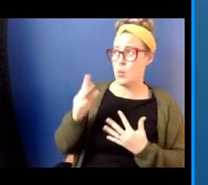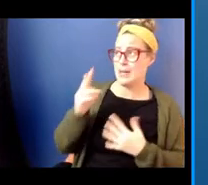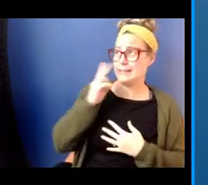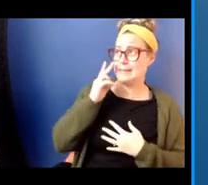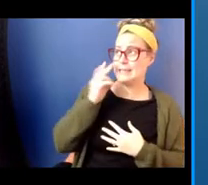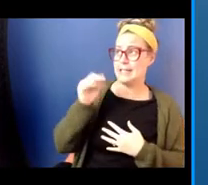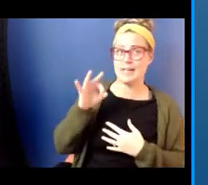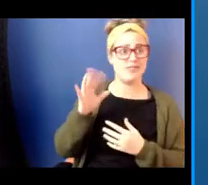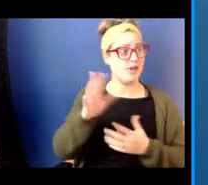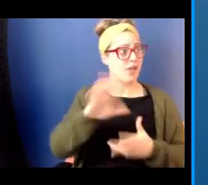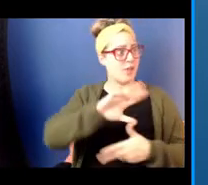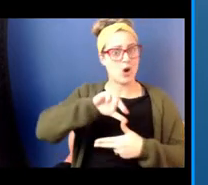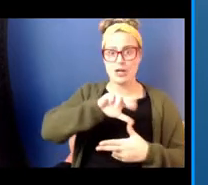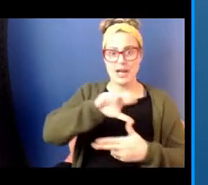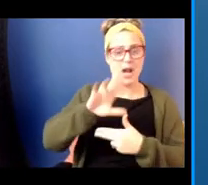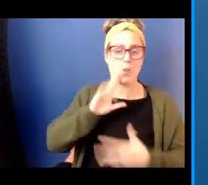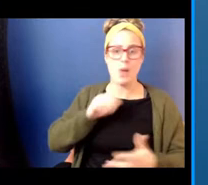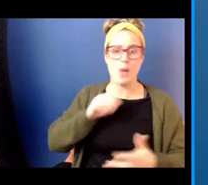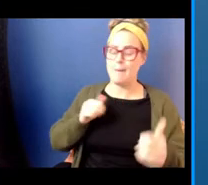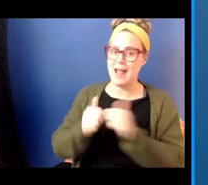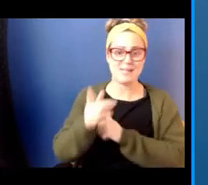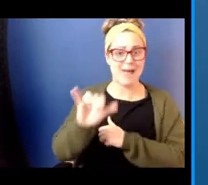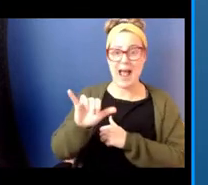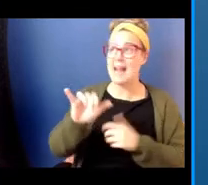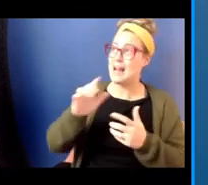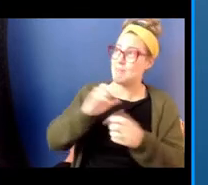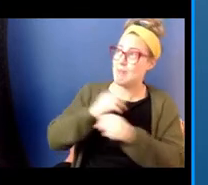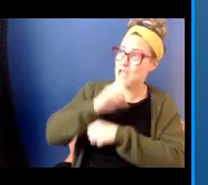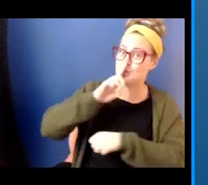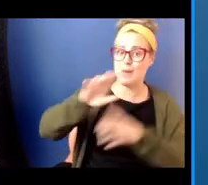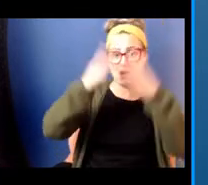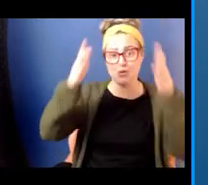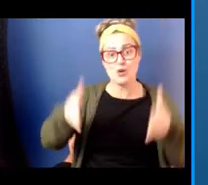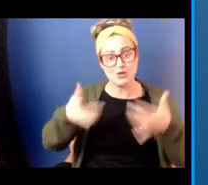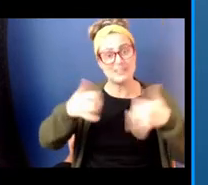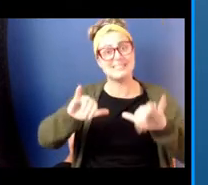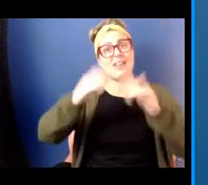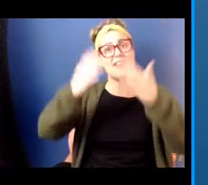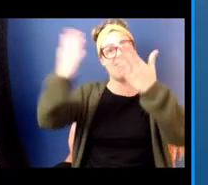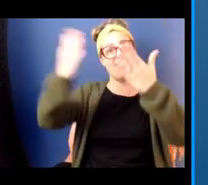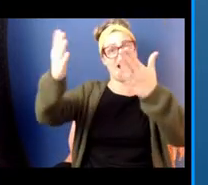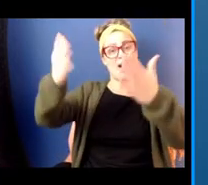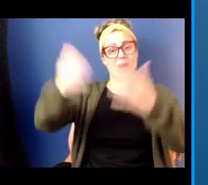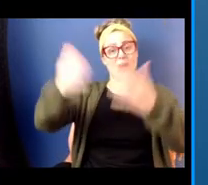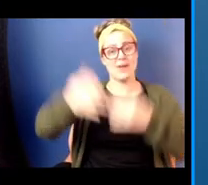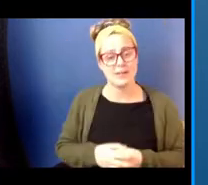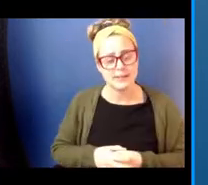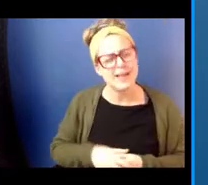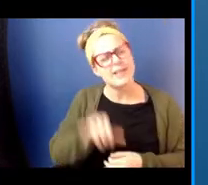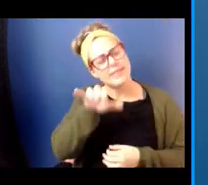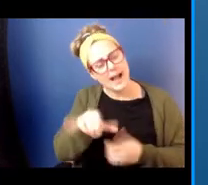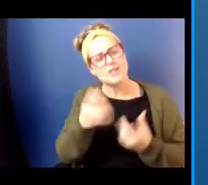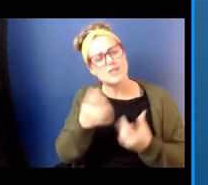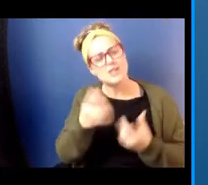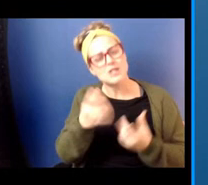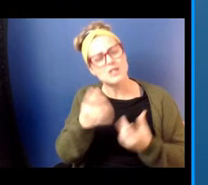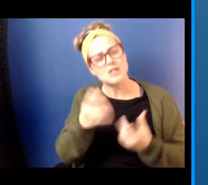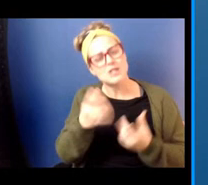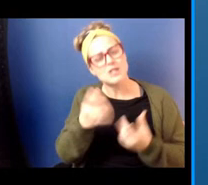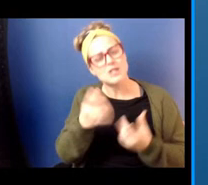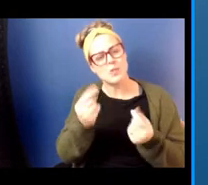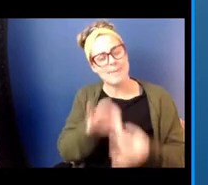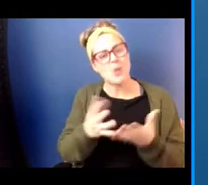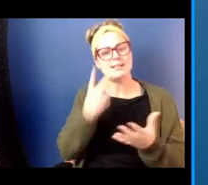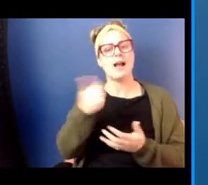intact that's what this is about it is about seeing other people in the United States of